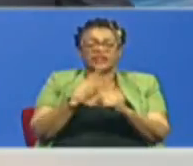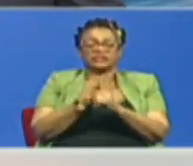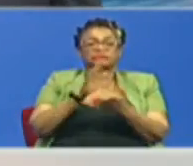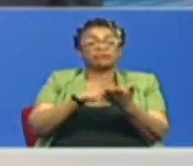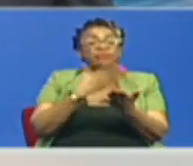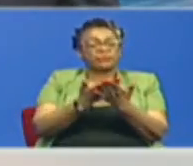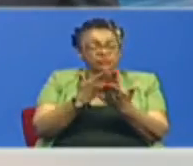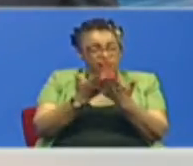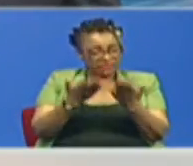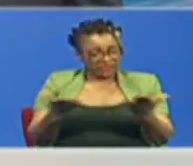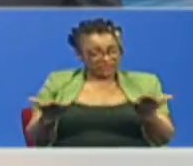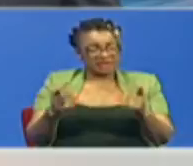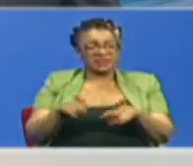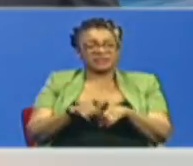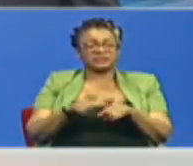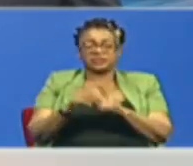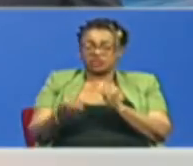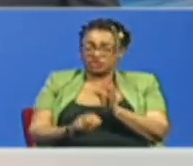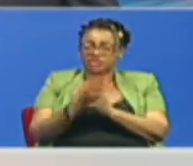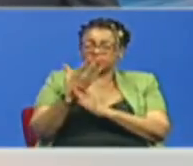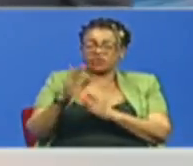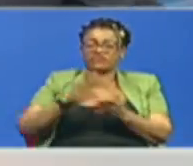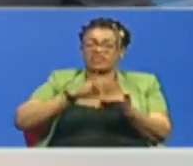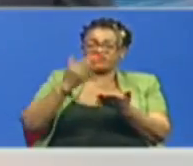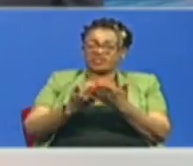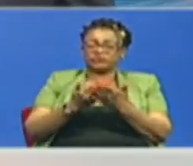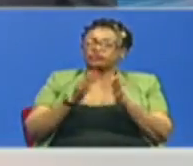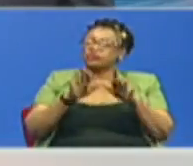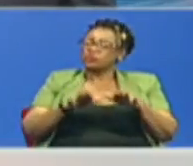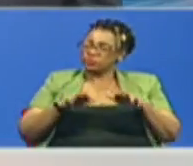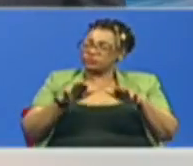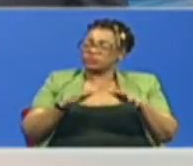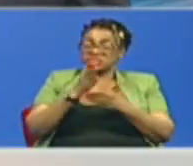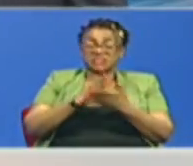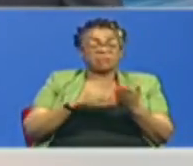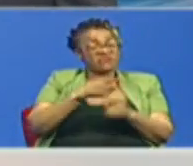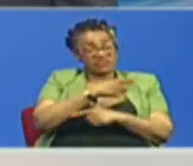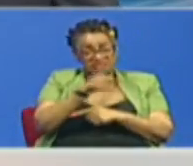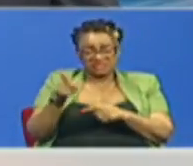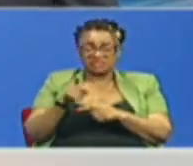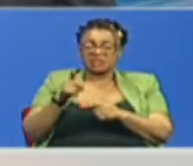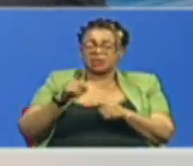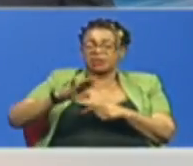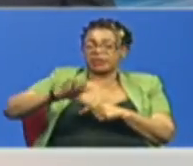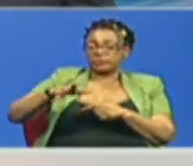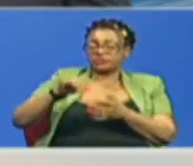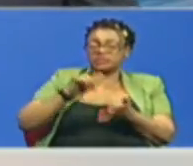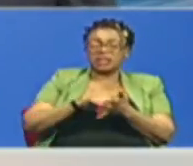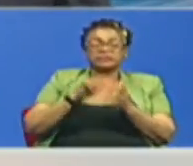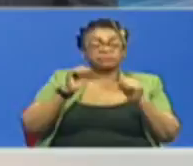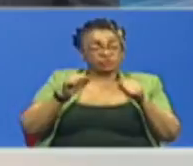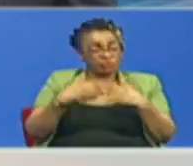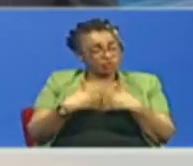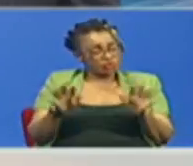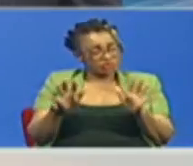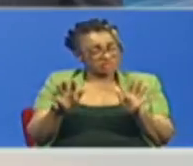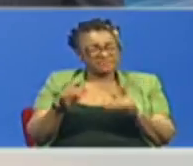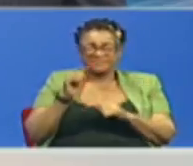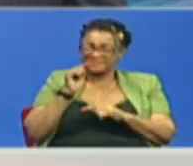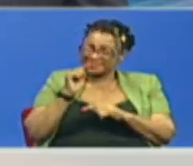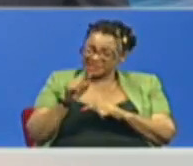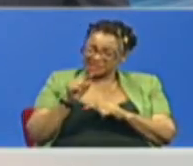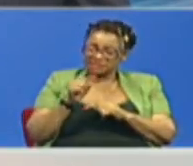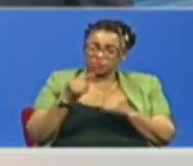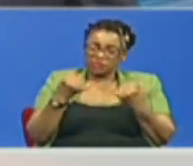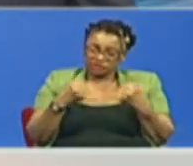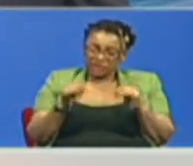table, such as the creation of a fund to cushion some of these counties that will lose. And this is a matter that probably we are